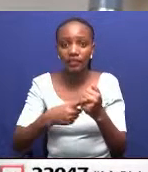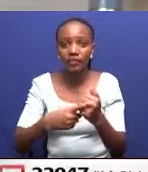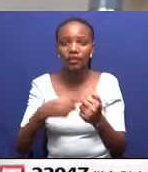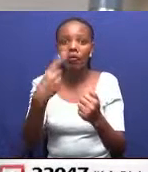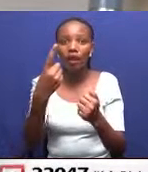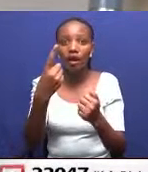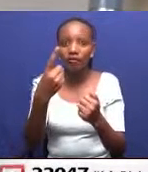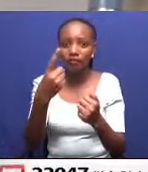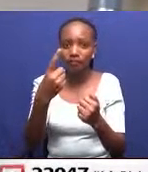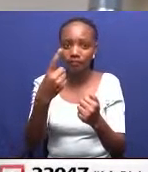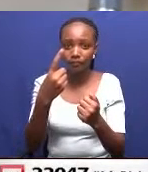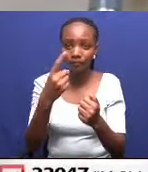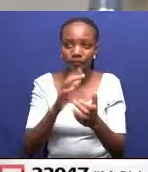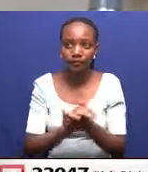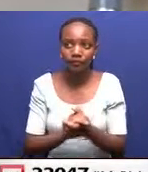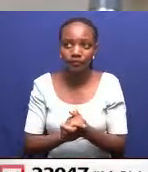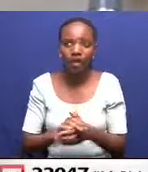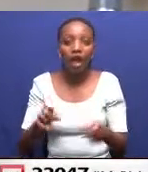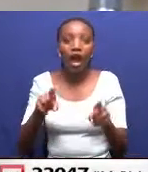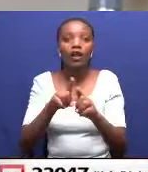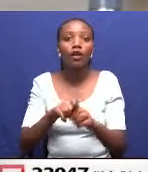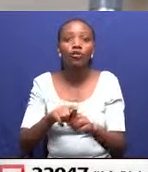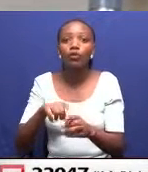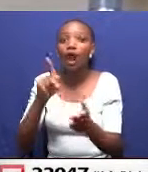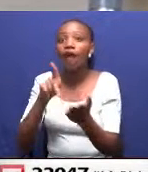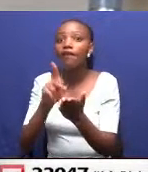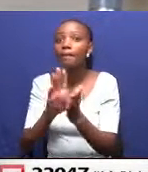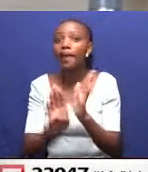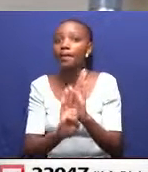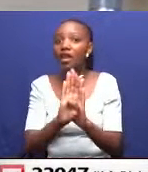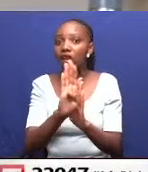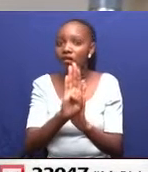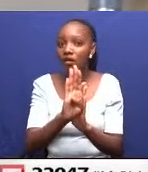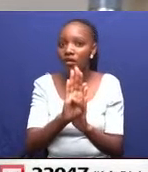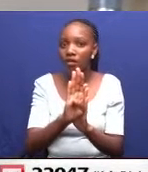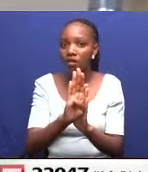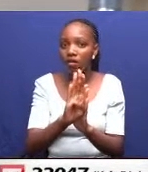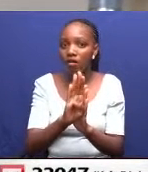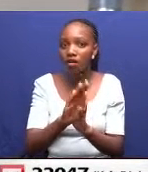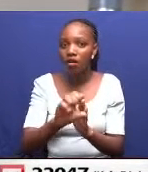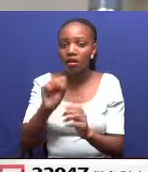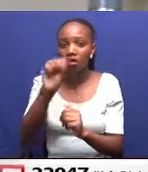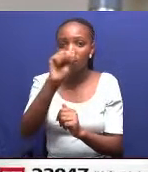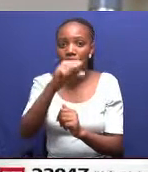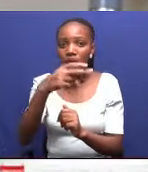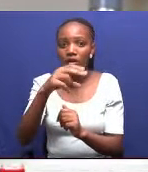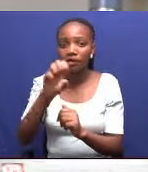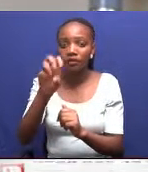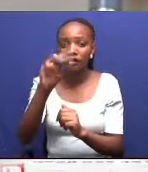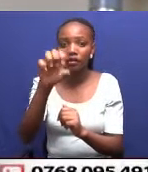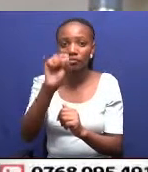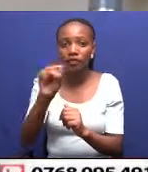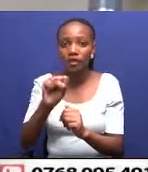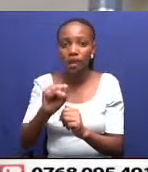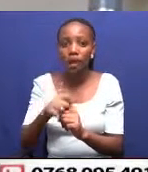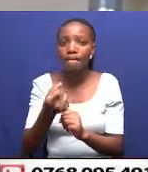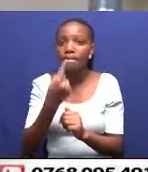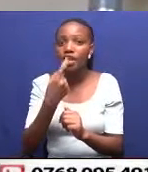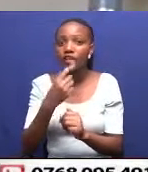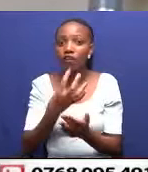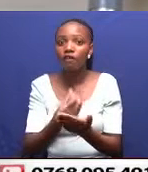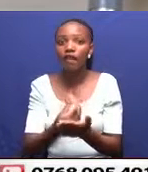011-0926-3236-100. And there is also a pay bill. The pay bill is Shem's Medical Fund,